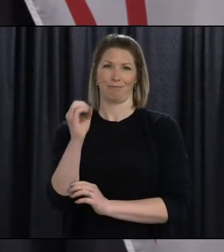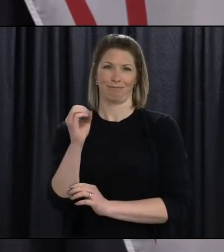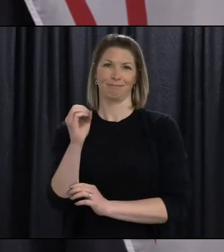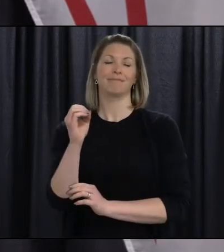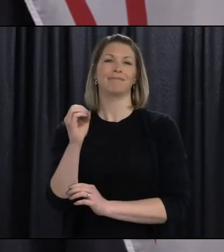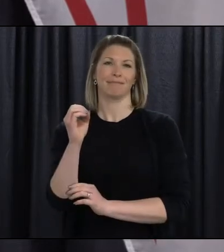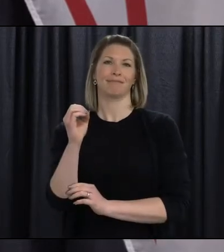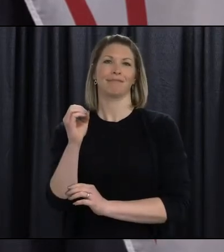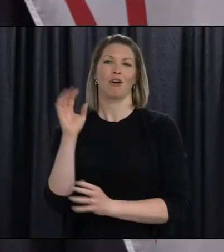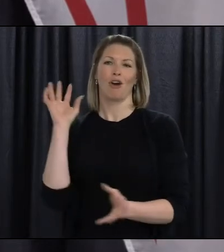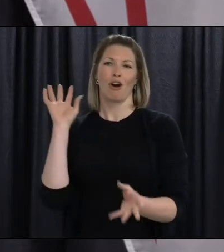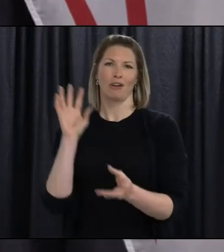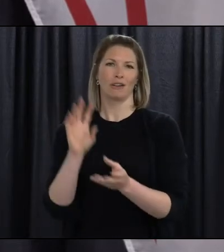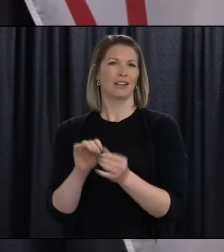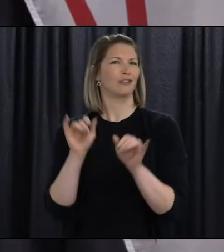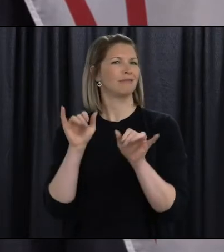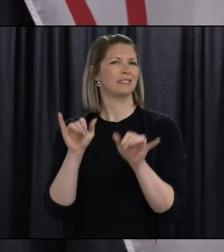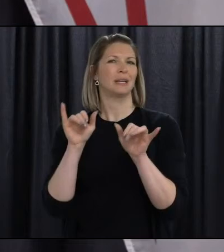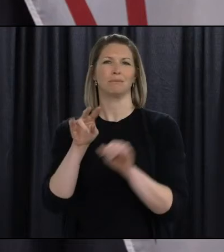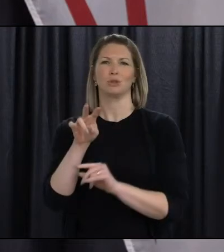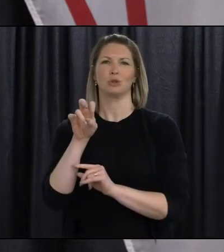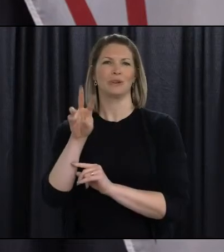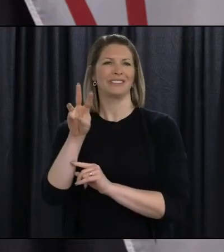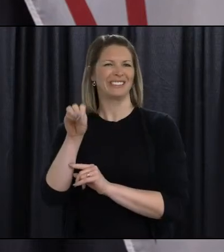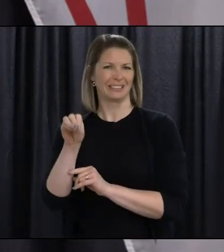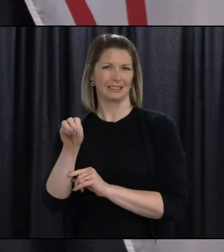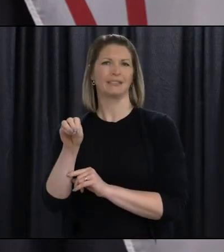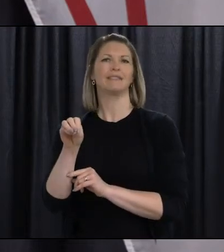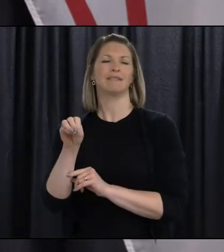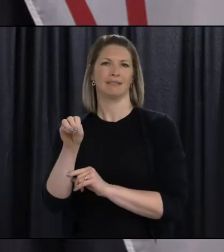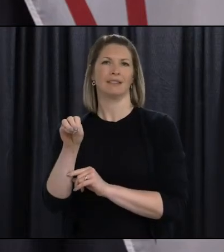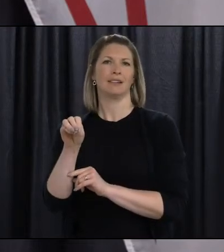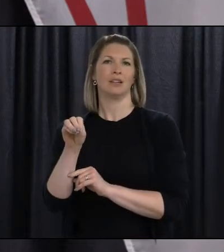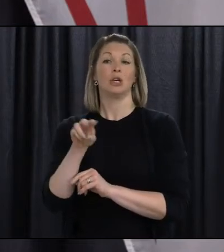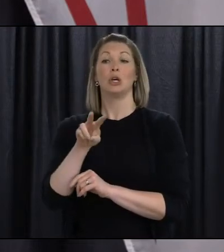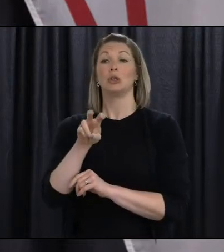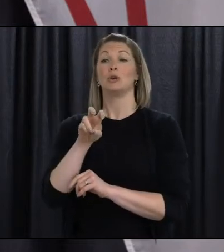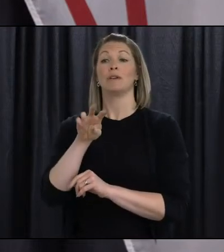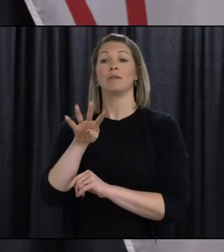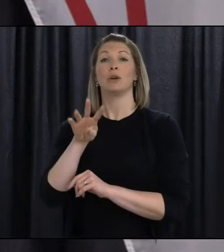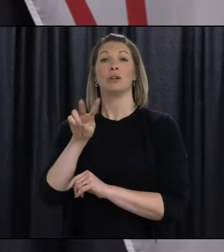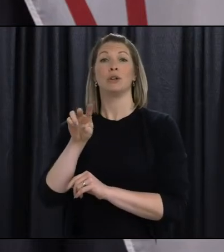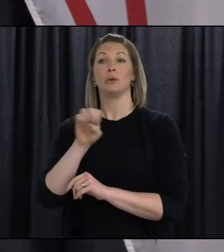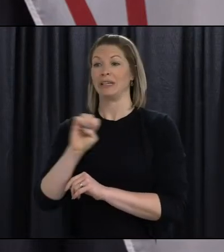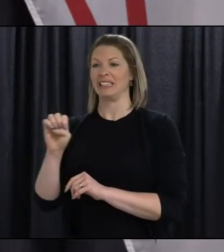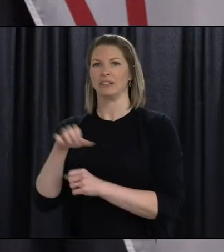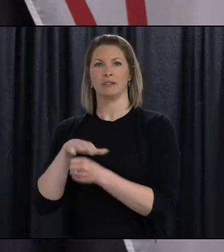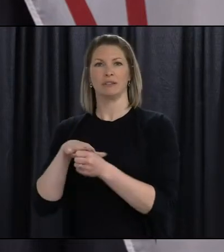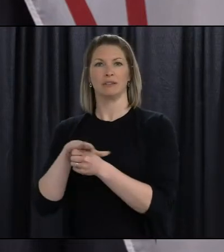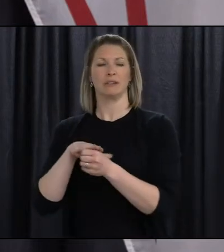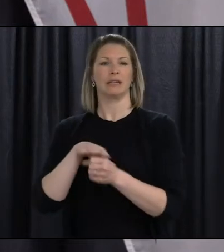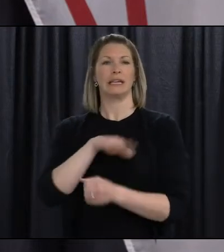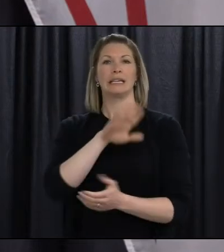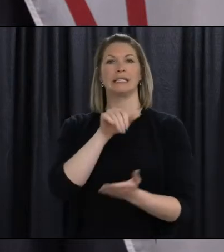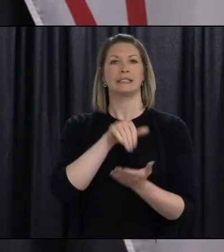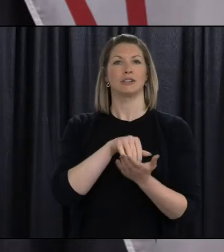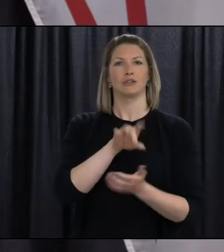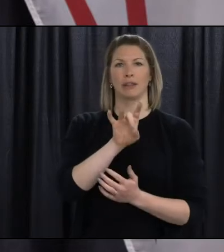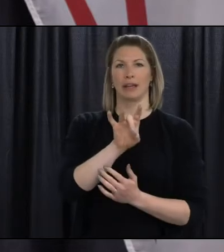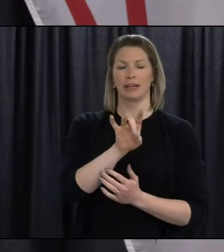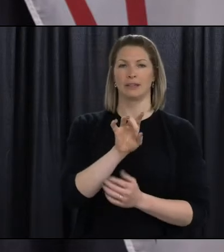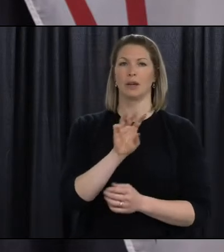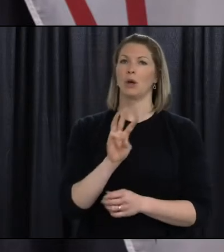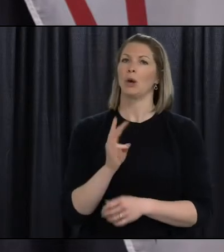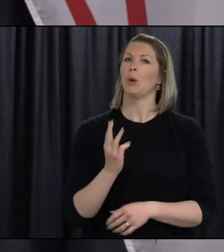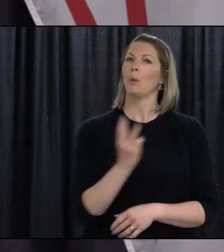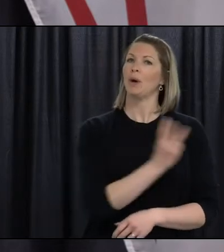province, and our total number stands at 260, with 242 cases in Eastern, 8 in Central,